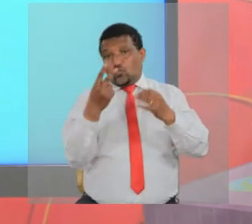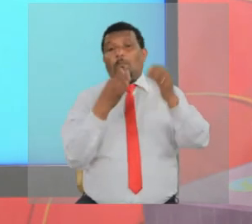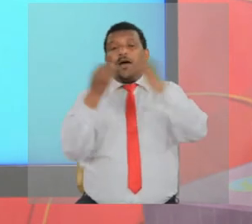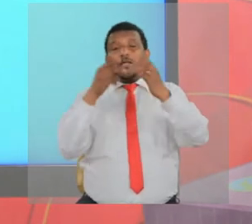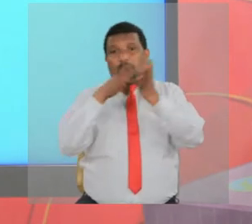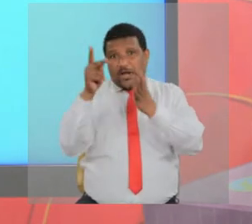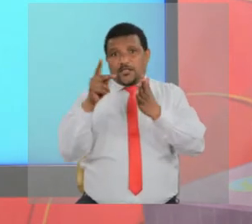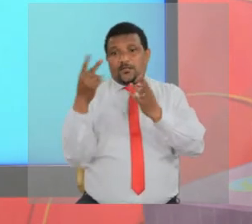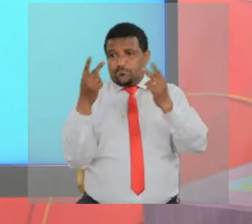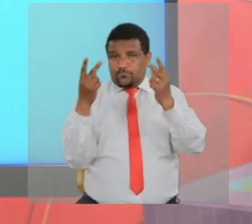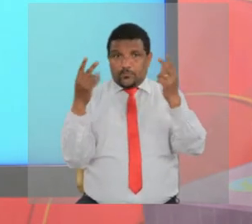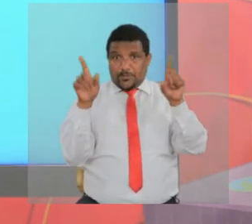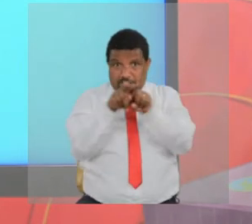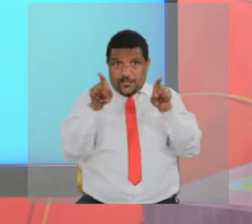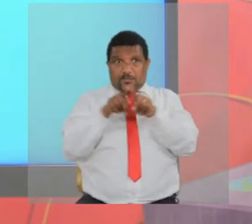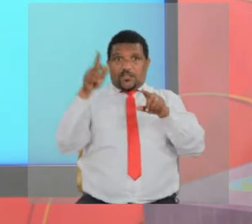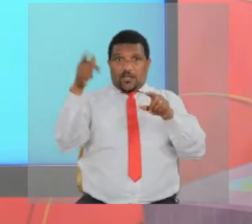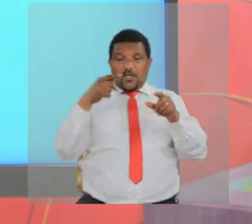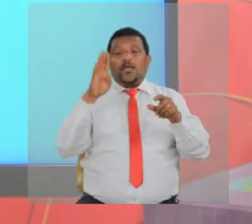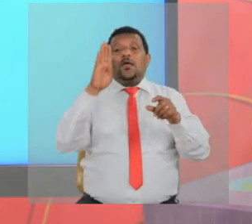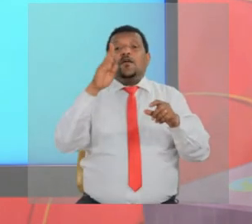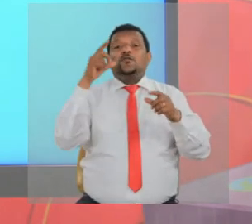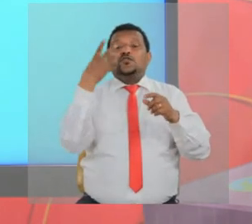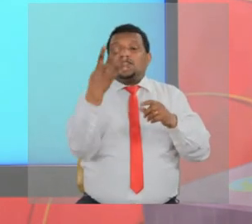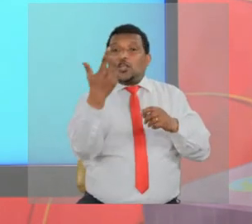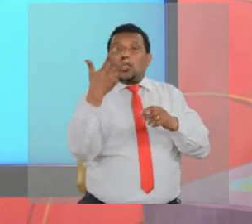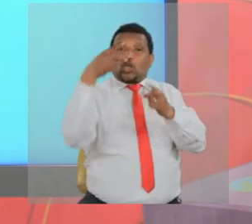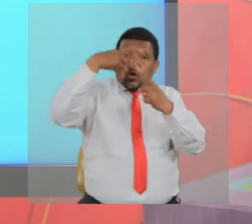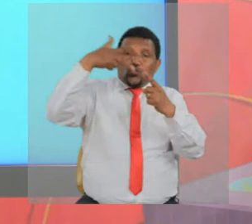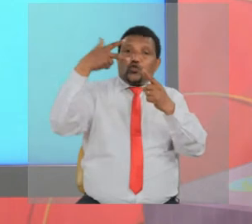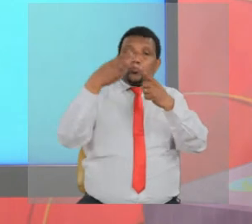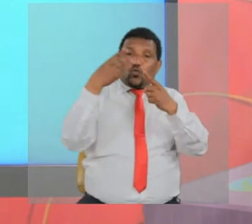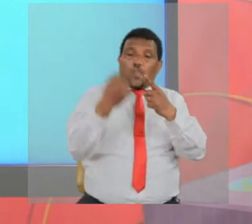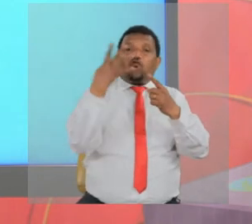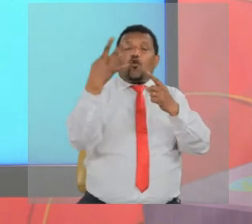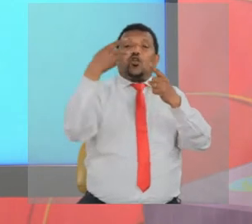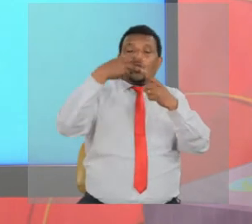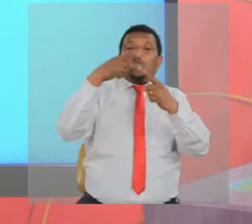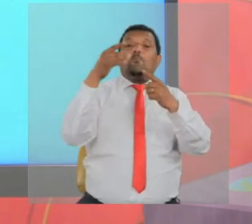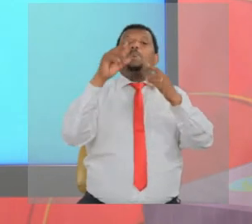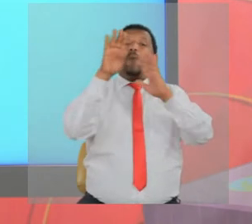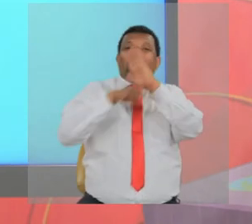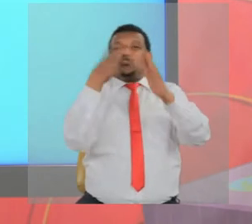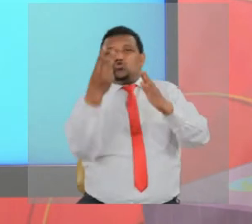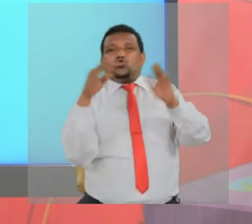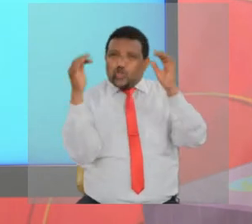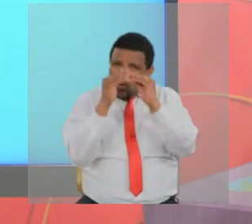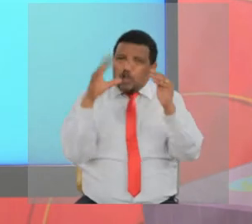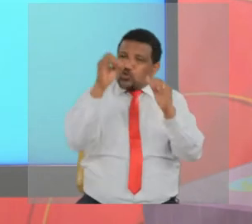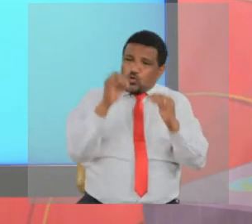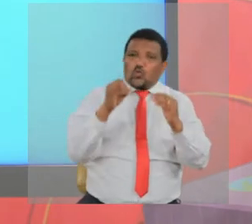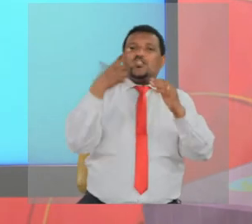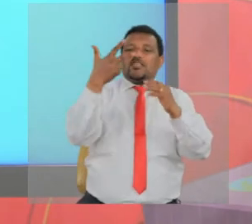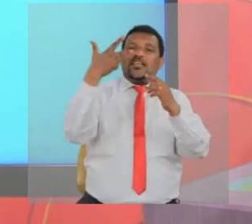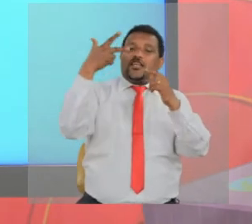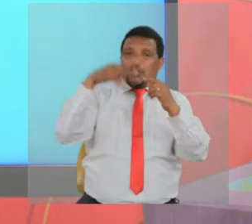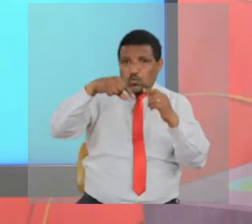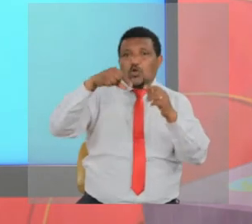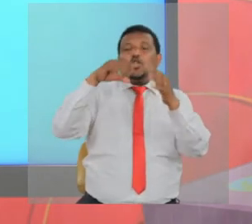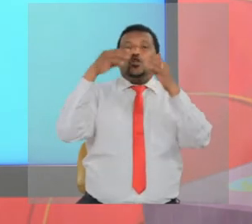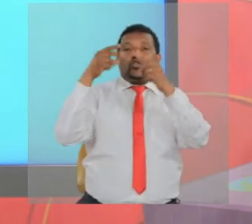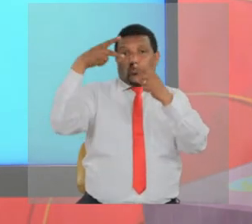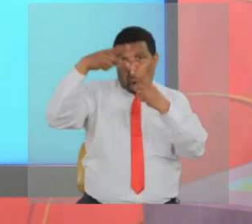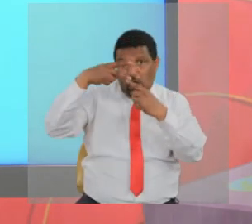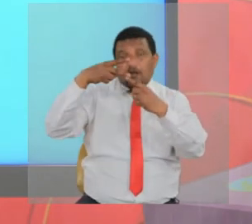together. This will be 3q square minus 4q minus 2 minus 2 is equal to 0. Then 3q square minus 4q minus 4